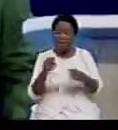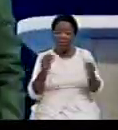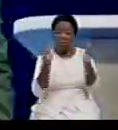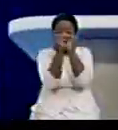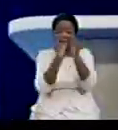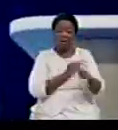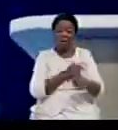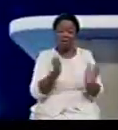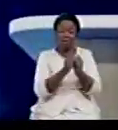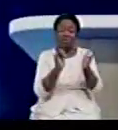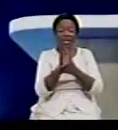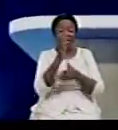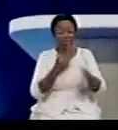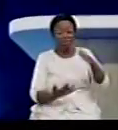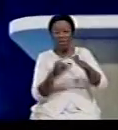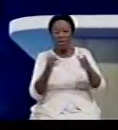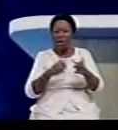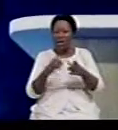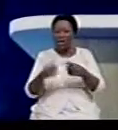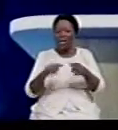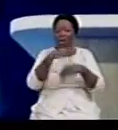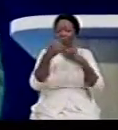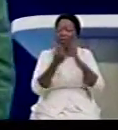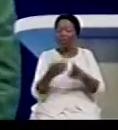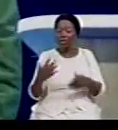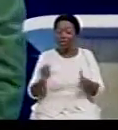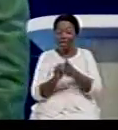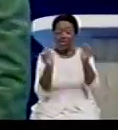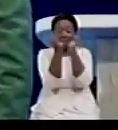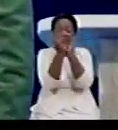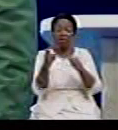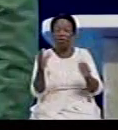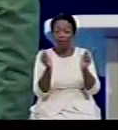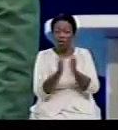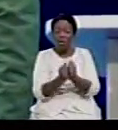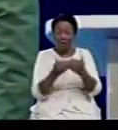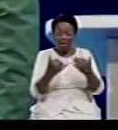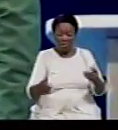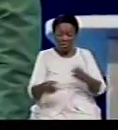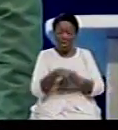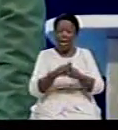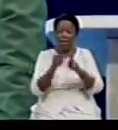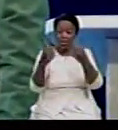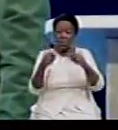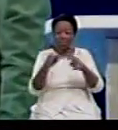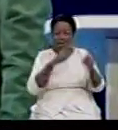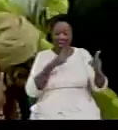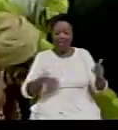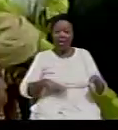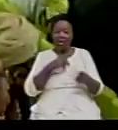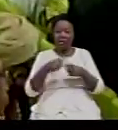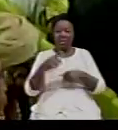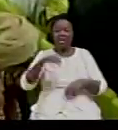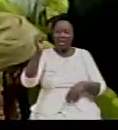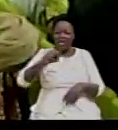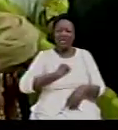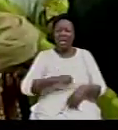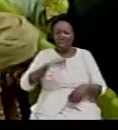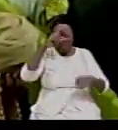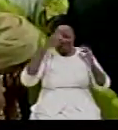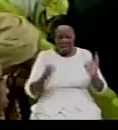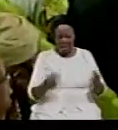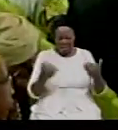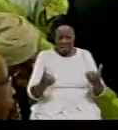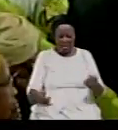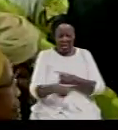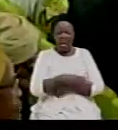all the things they tie you with today, as you come to the Lord and say, yes, I make my choice, I'm going to